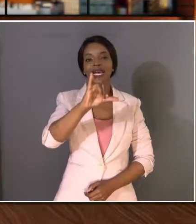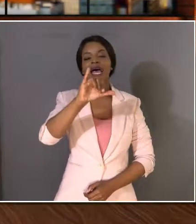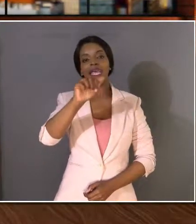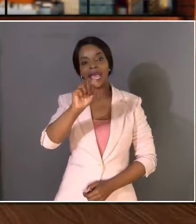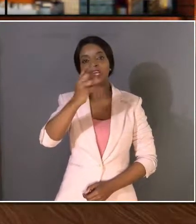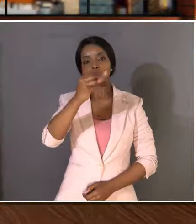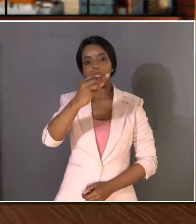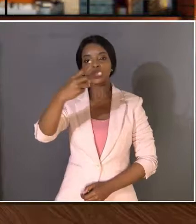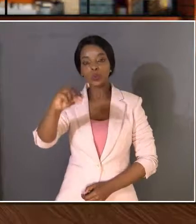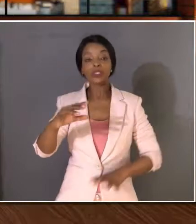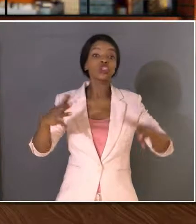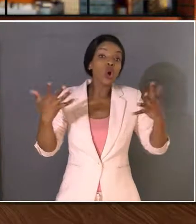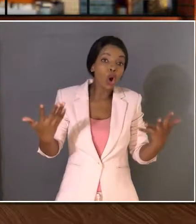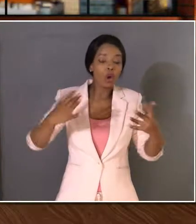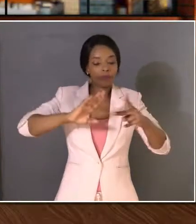SABFSIA2020, or hashtag